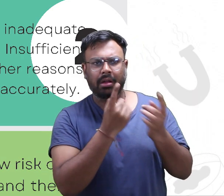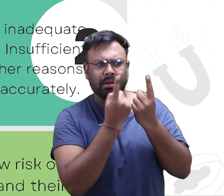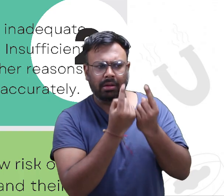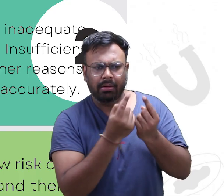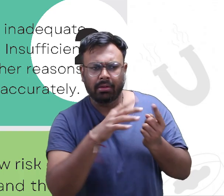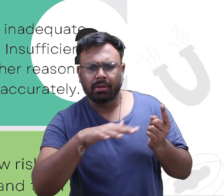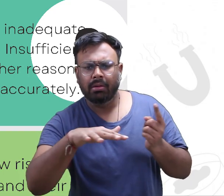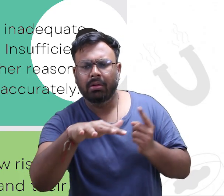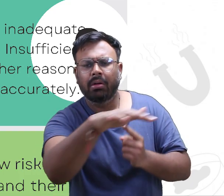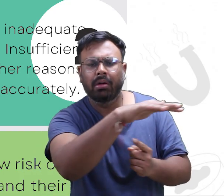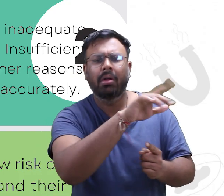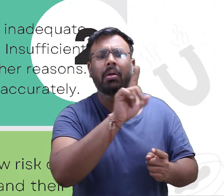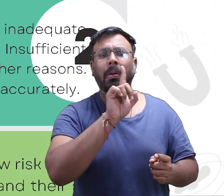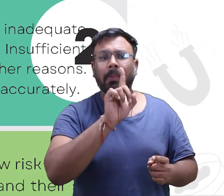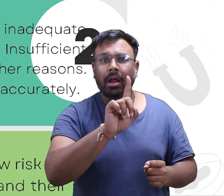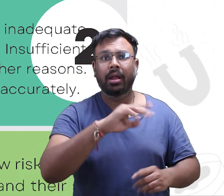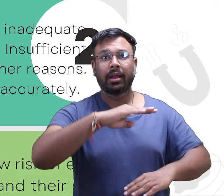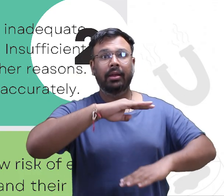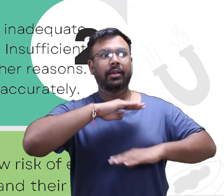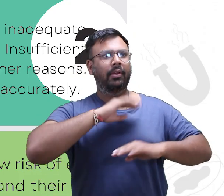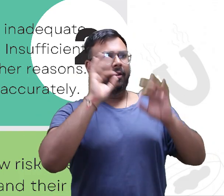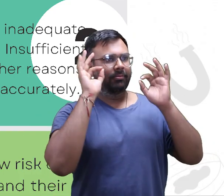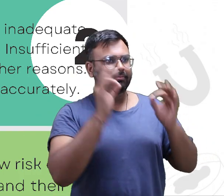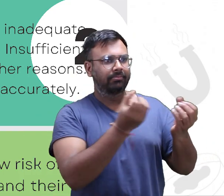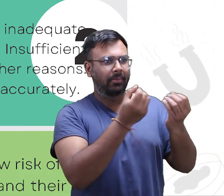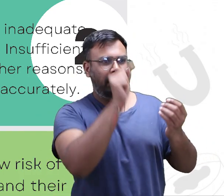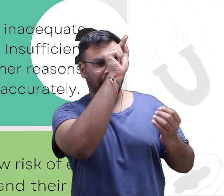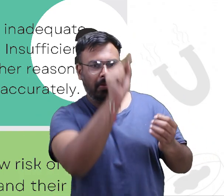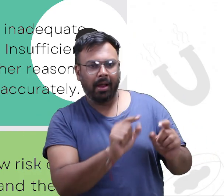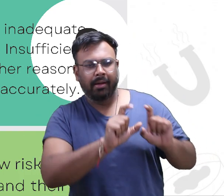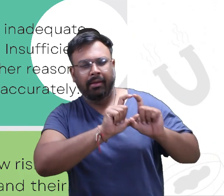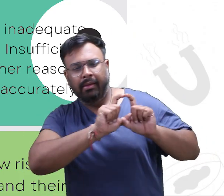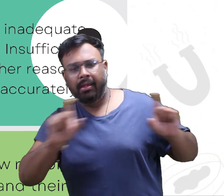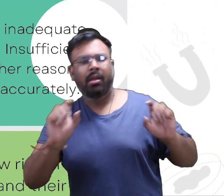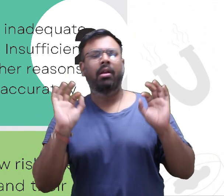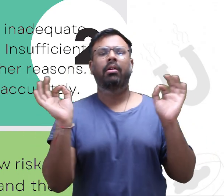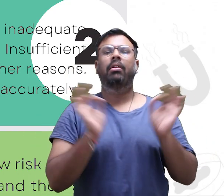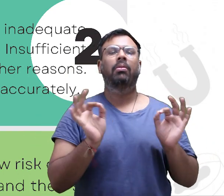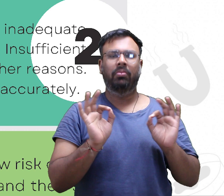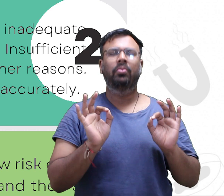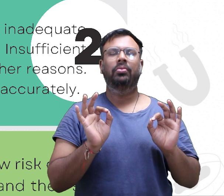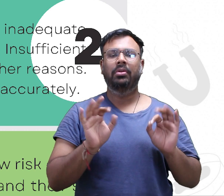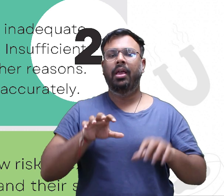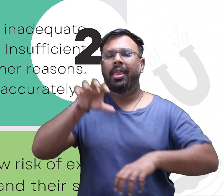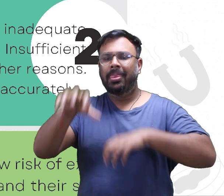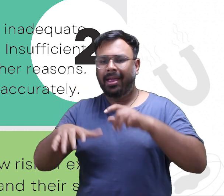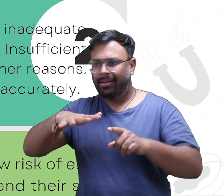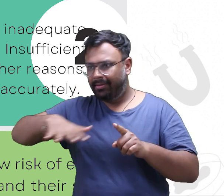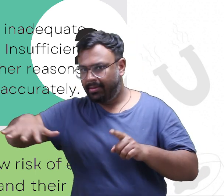but there is inadequate information available to determine their conservation